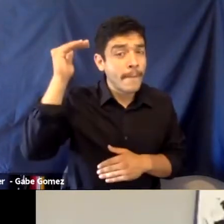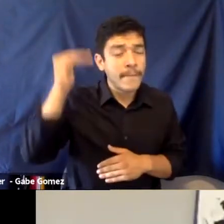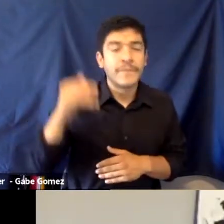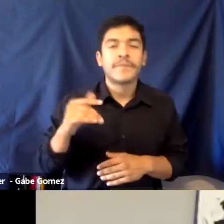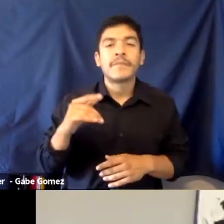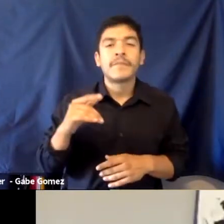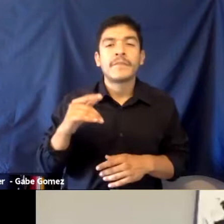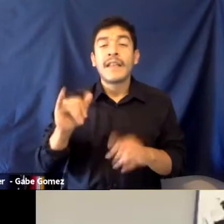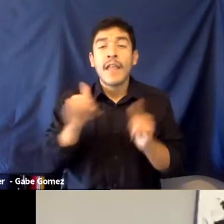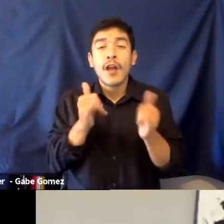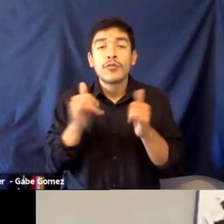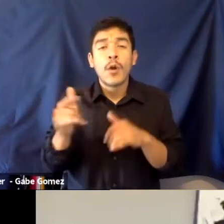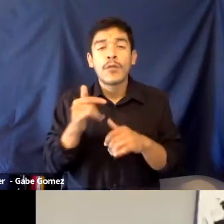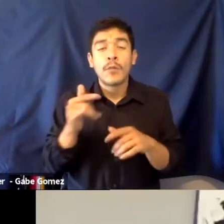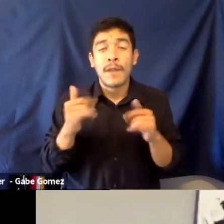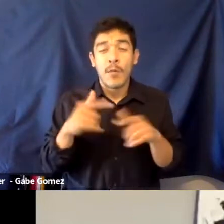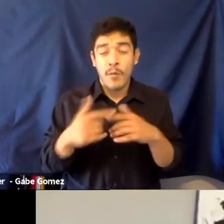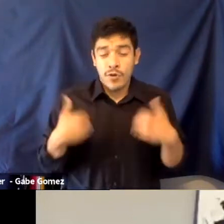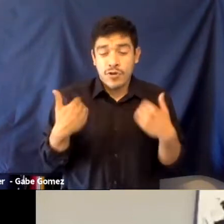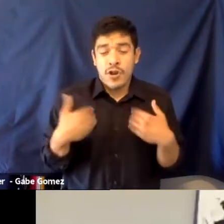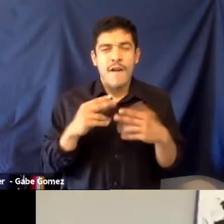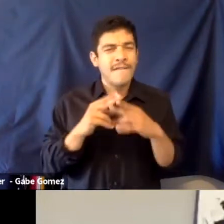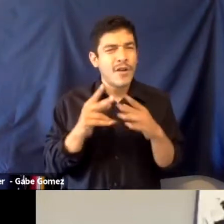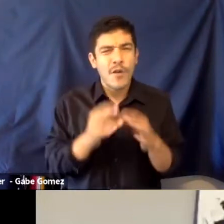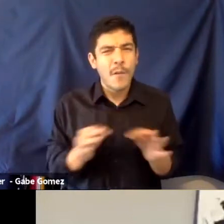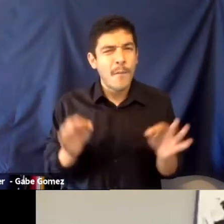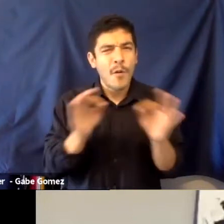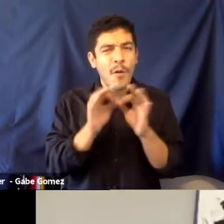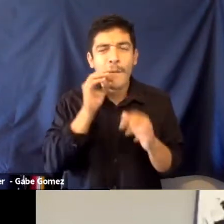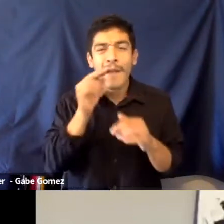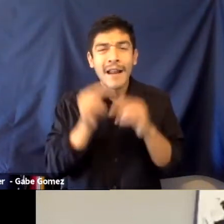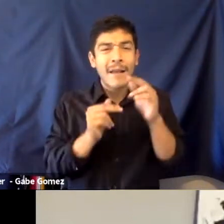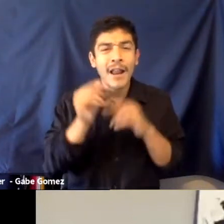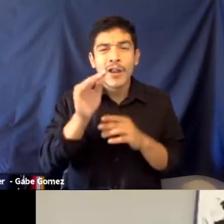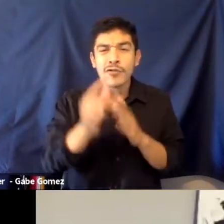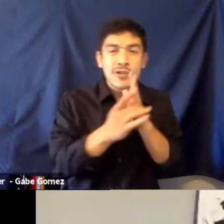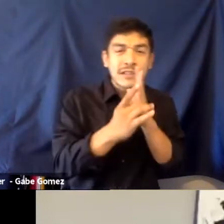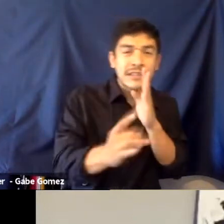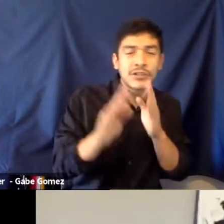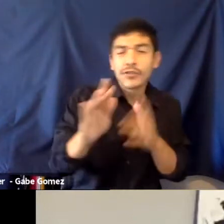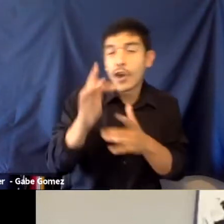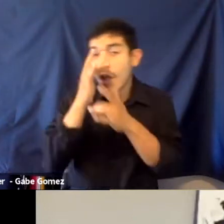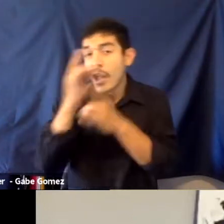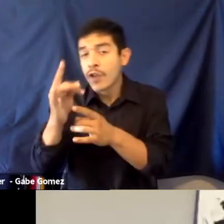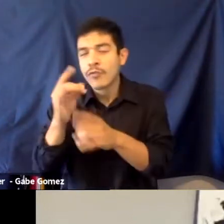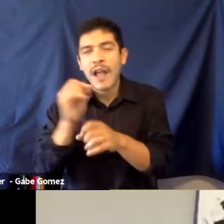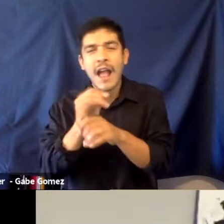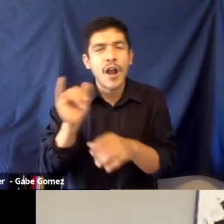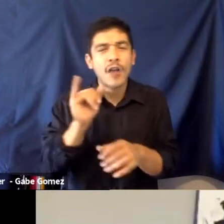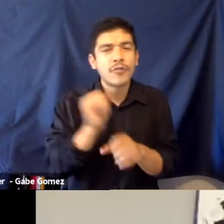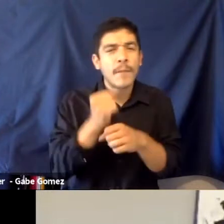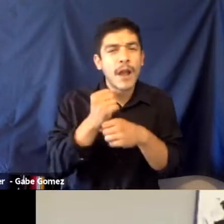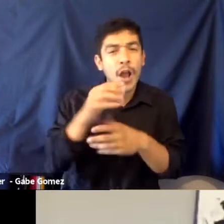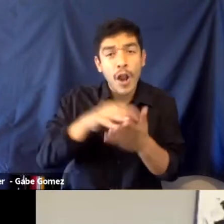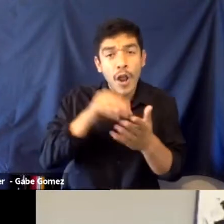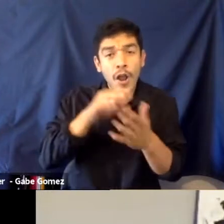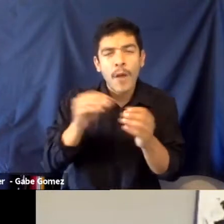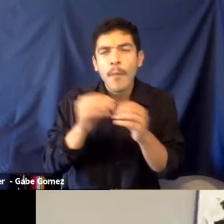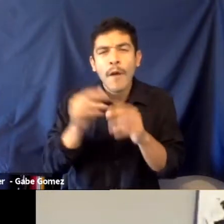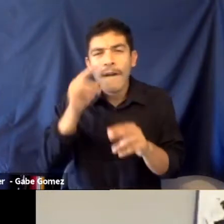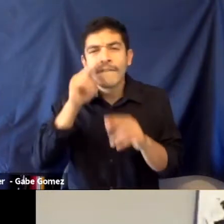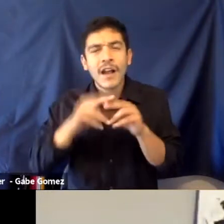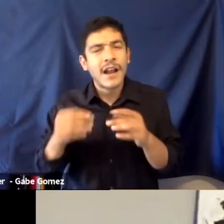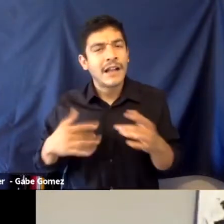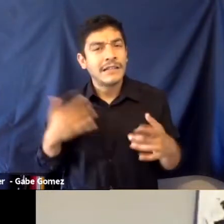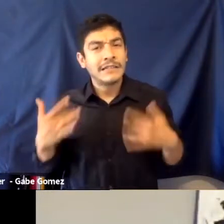so important because they build our skills, our interests, and they can help make learning fun and exciting. And so Camp GoldieBlox